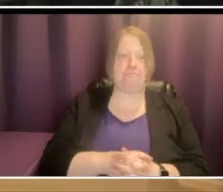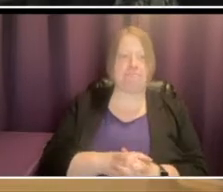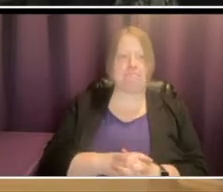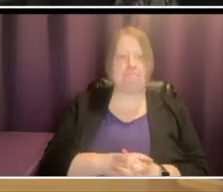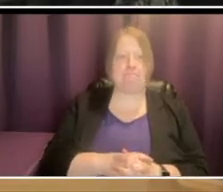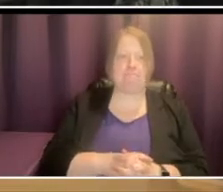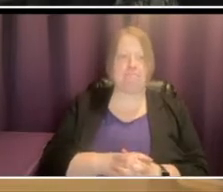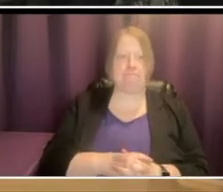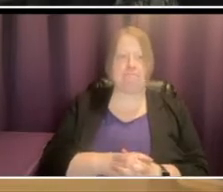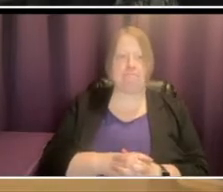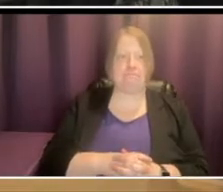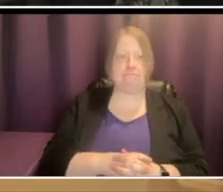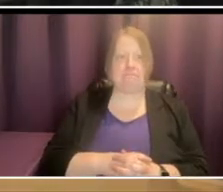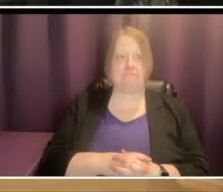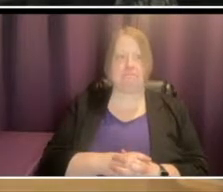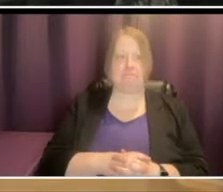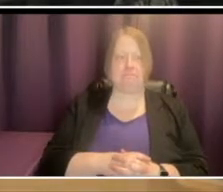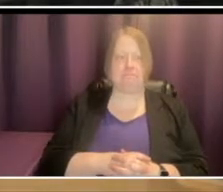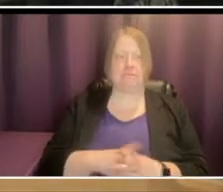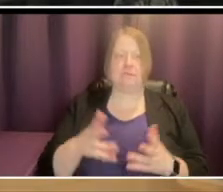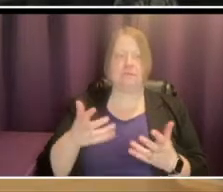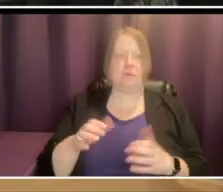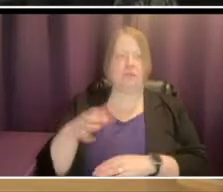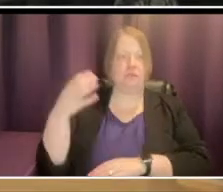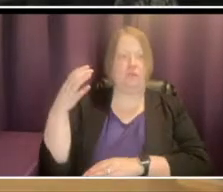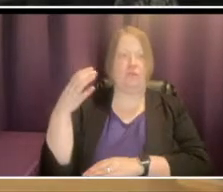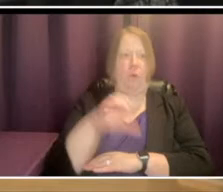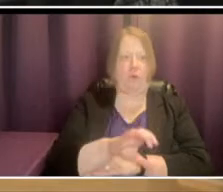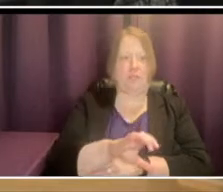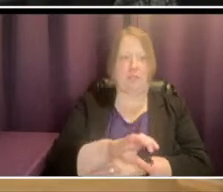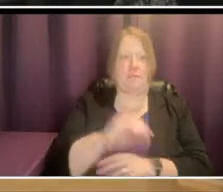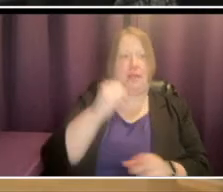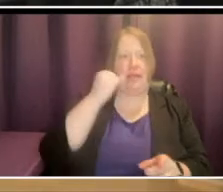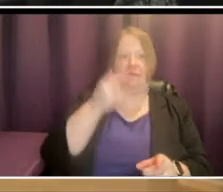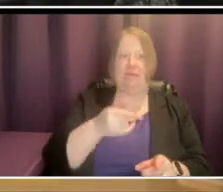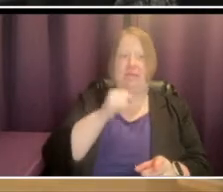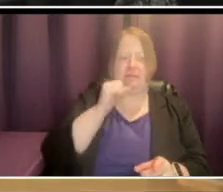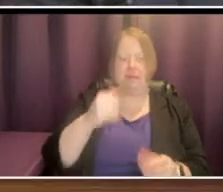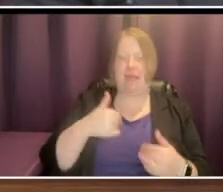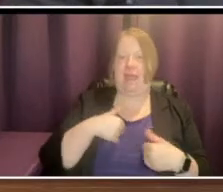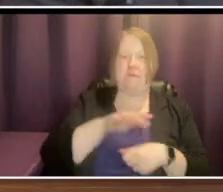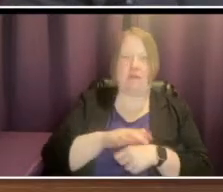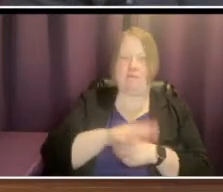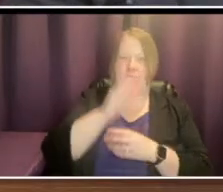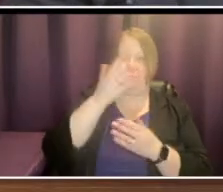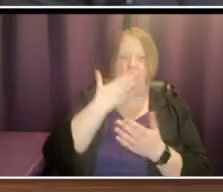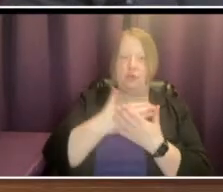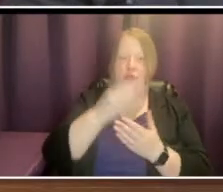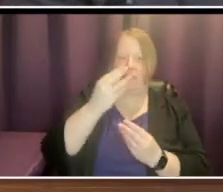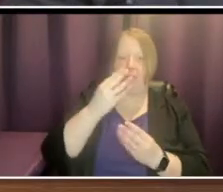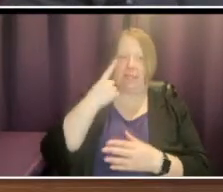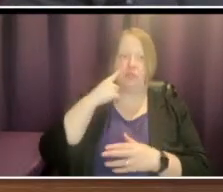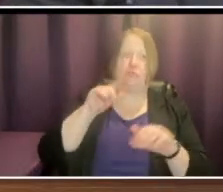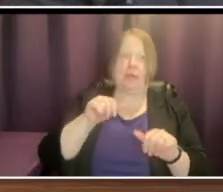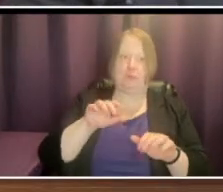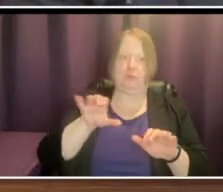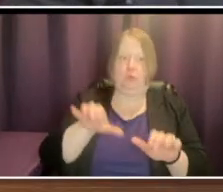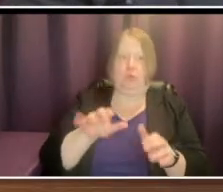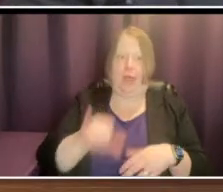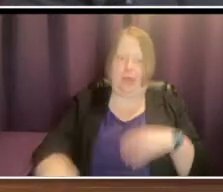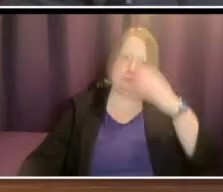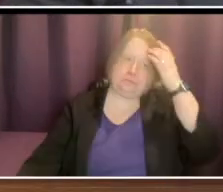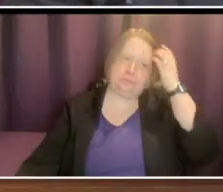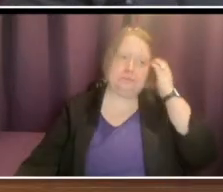needing to opine on that when he might not have sufficient information to do so. Now, following this